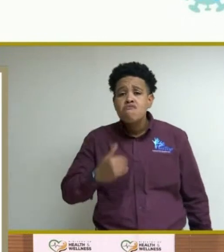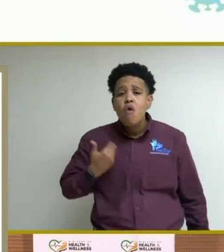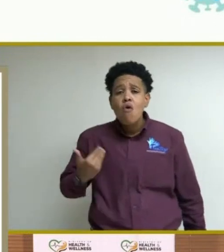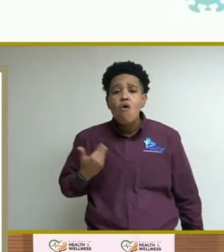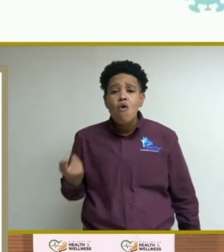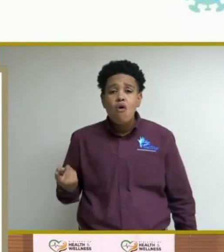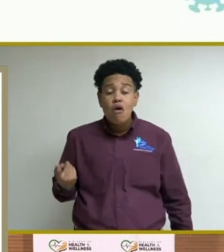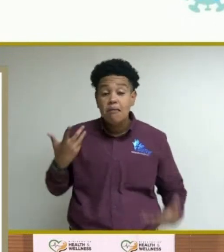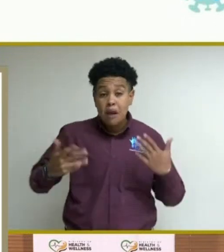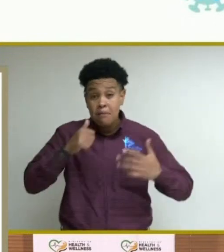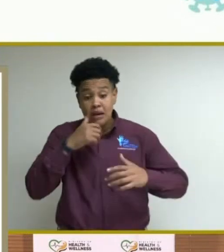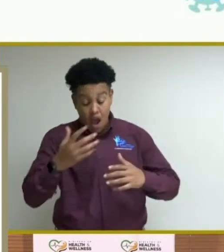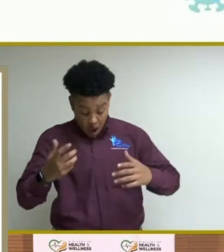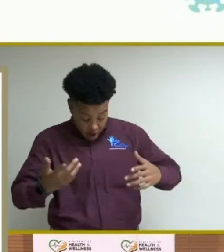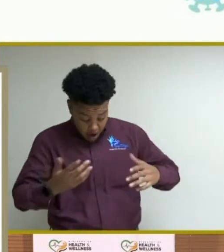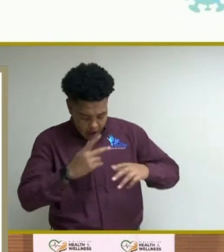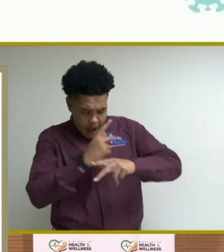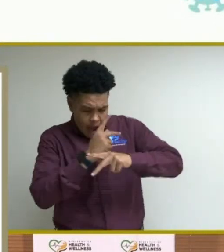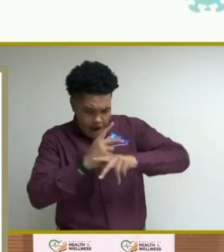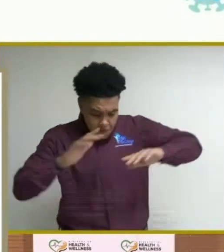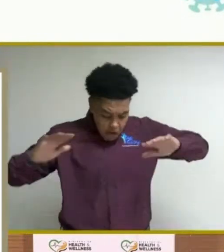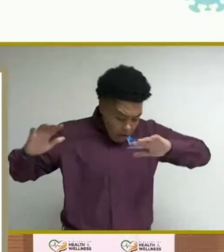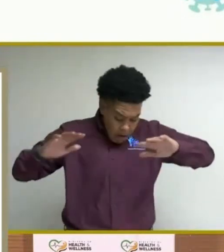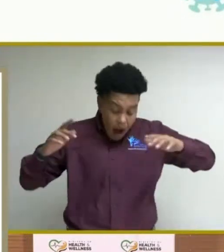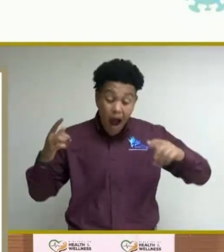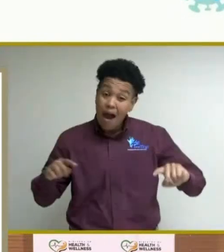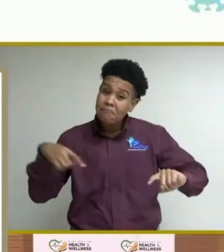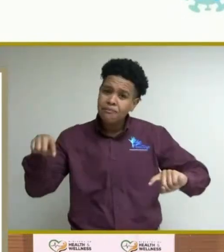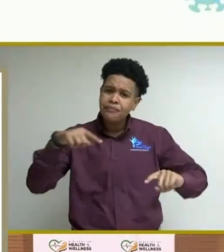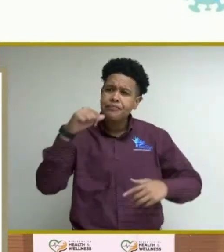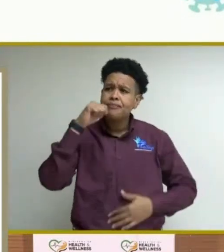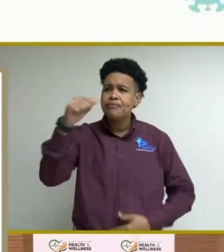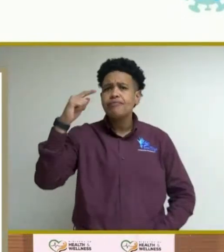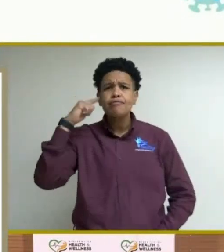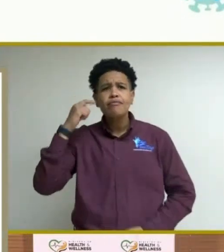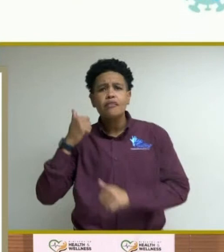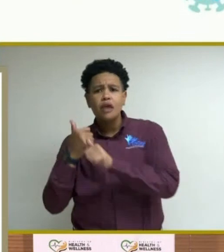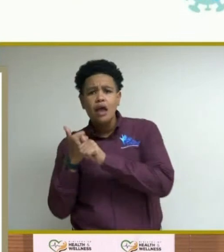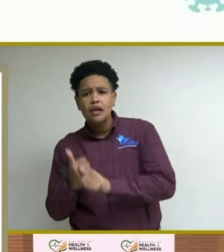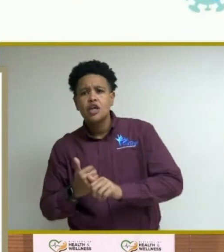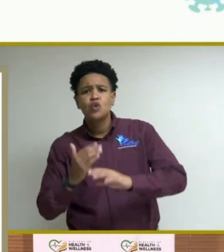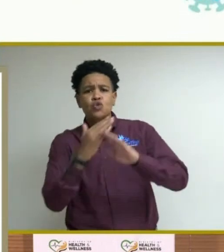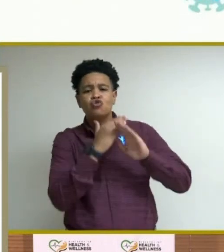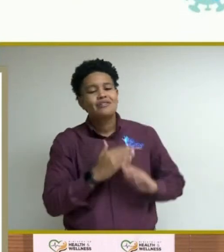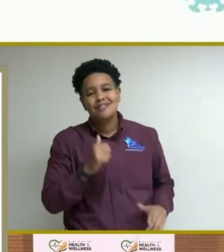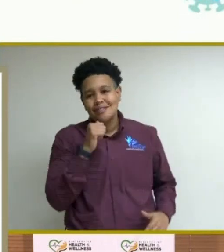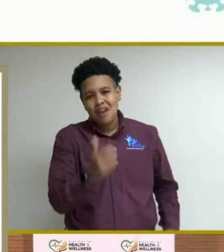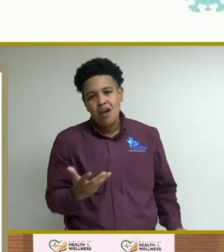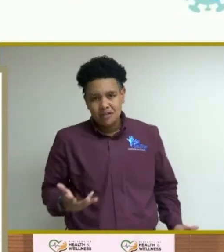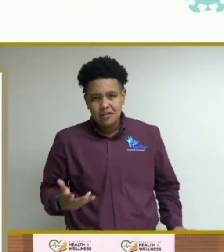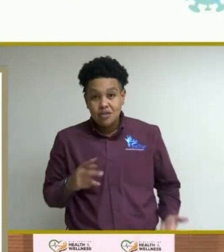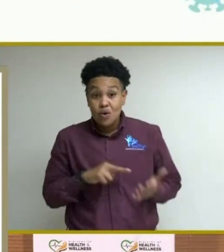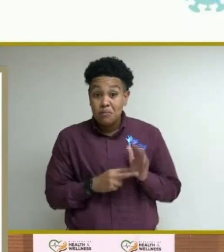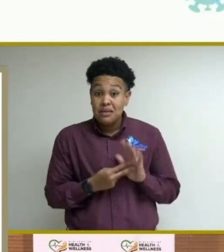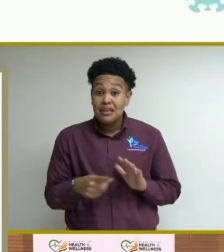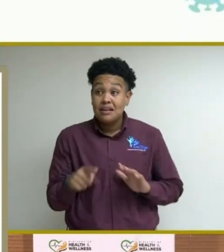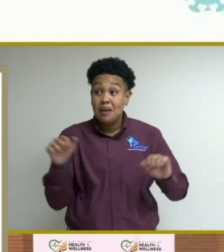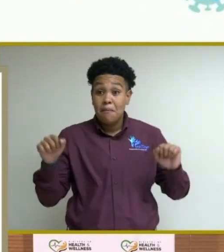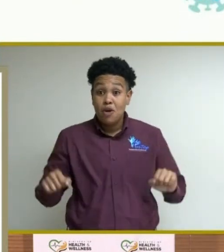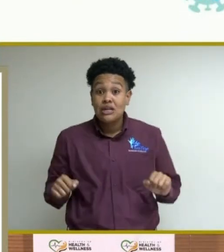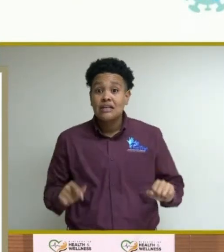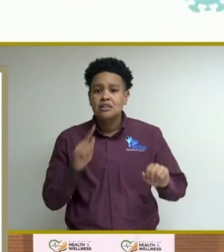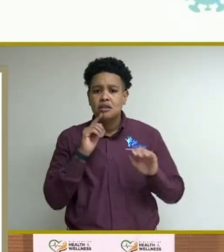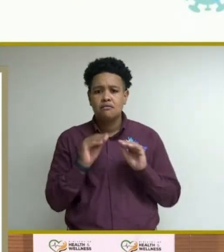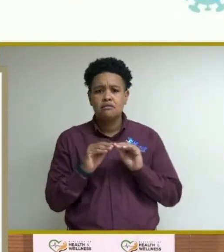not be taking the precautions. They are not adhering to the restrictions, and so therefore the potential of